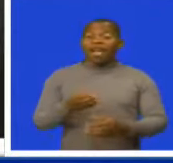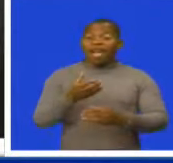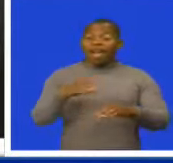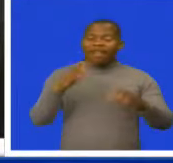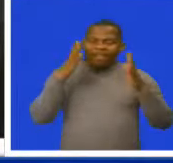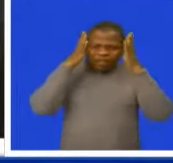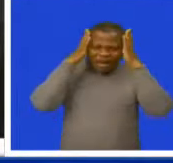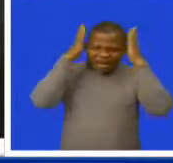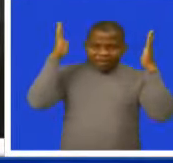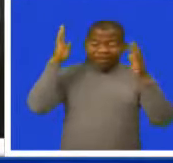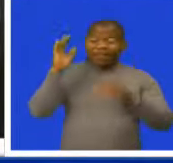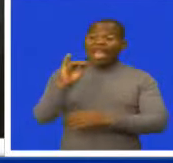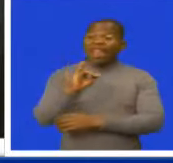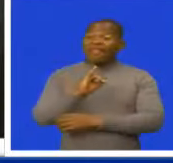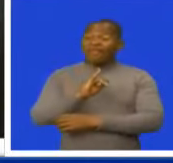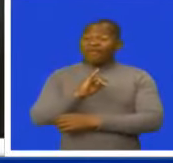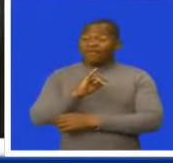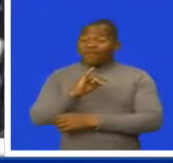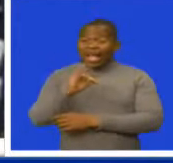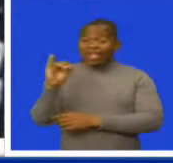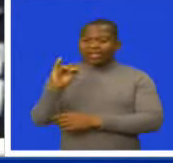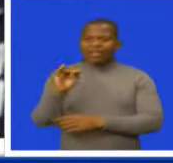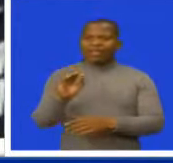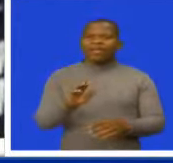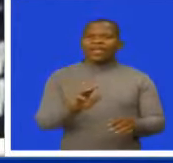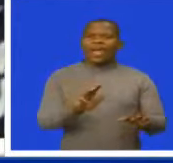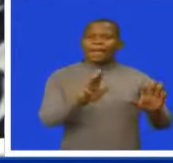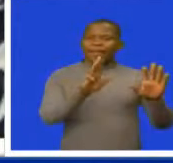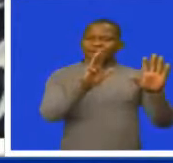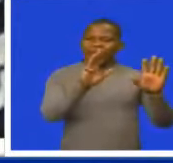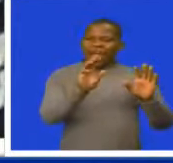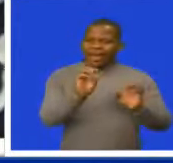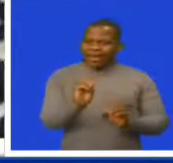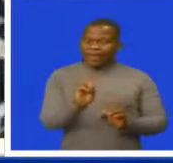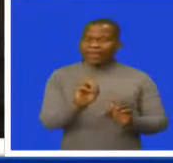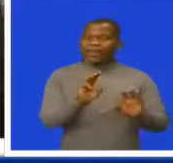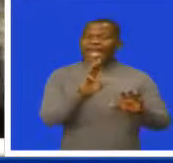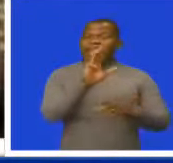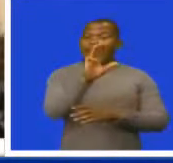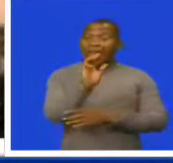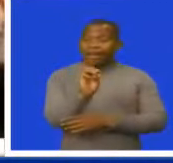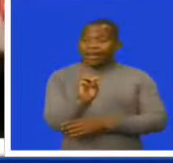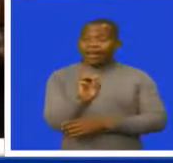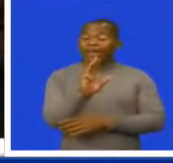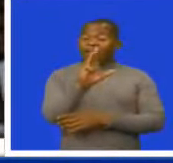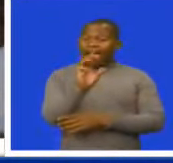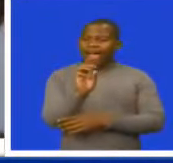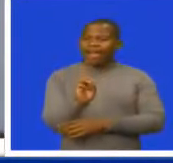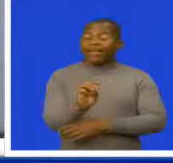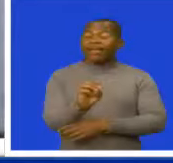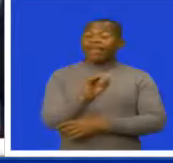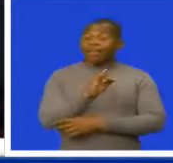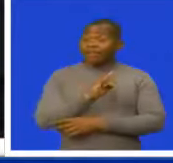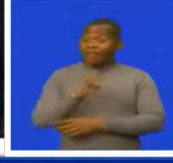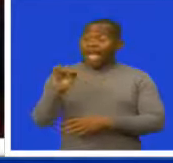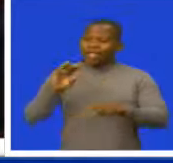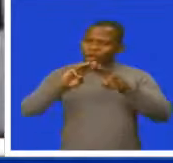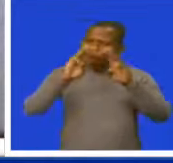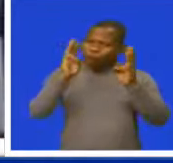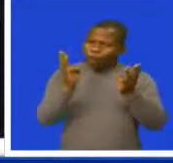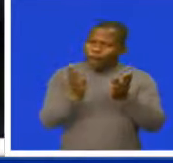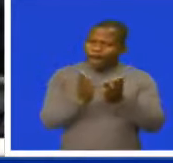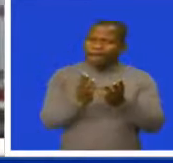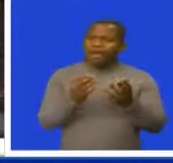lababekwe inhlangano yetempilo kamhlaba kanti-ke kungumanje live seliphokophele kushaya bo 95 labathathu kube seke kulayidwa